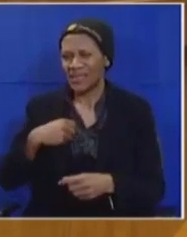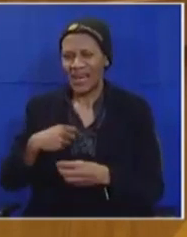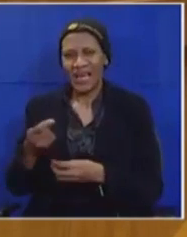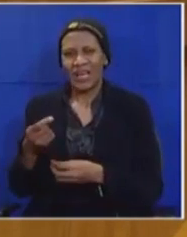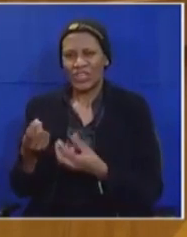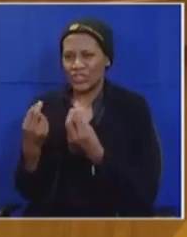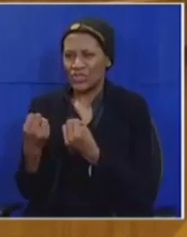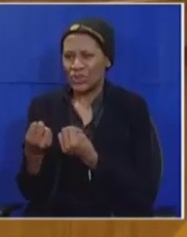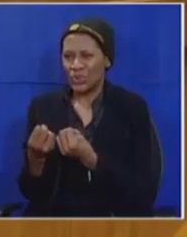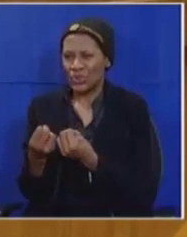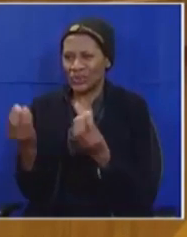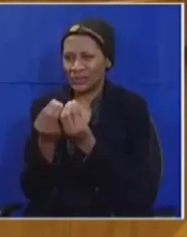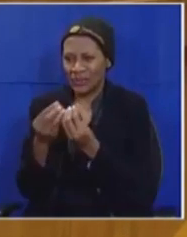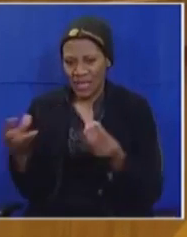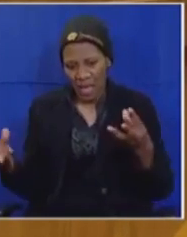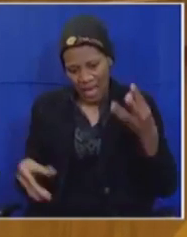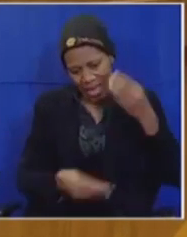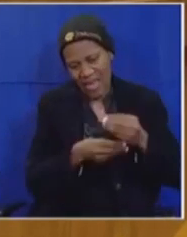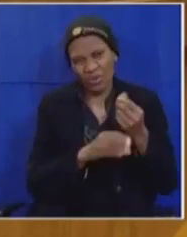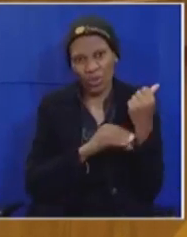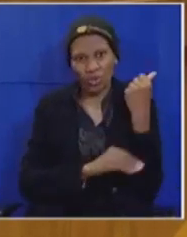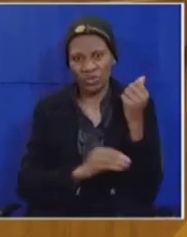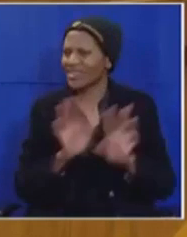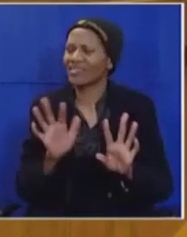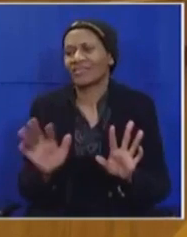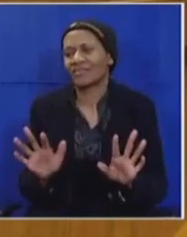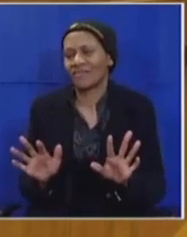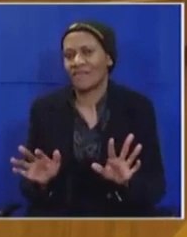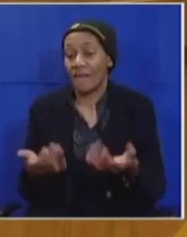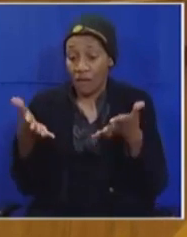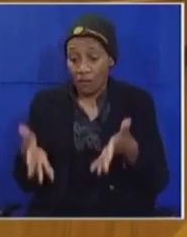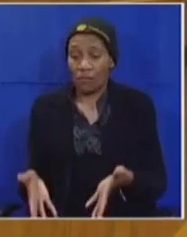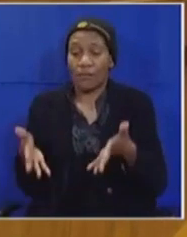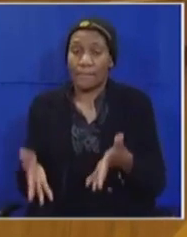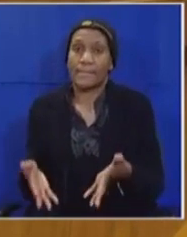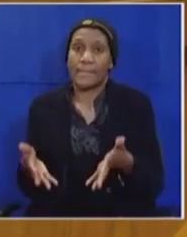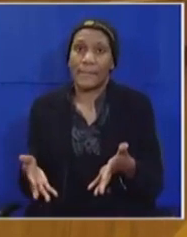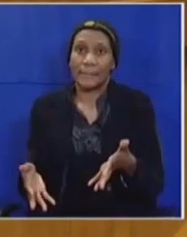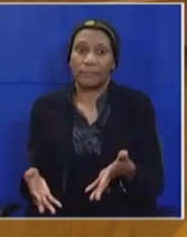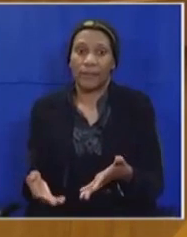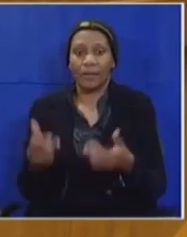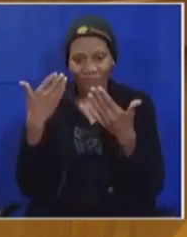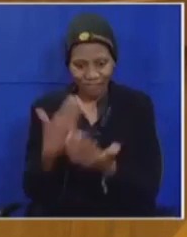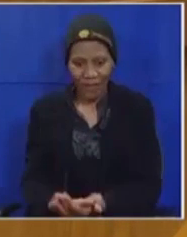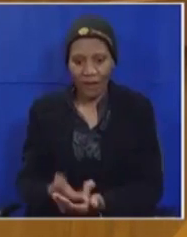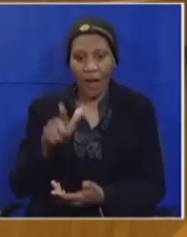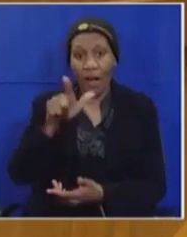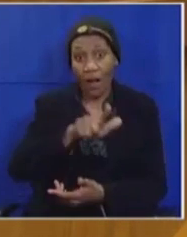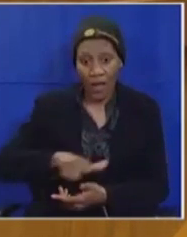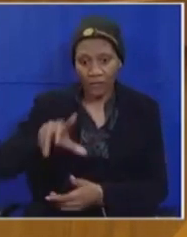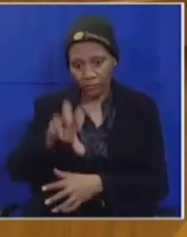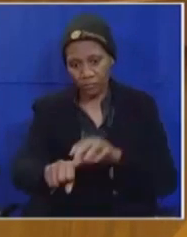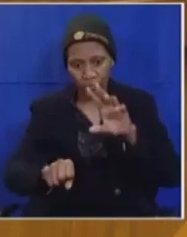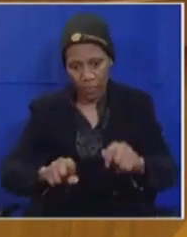completely new and strange. Right now, we are able to expropriate without